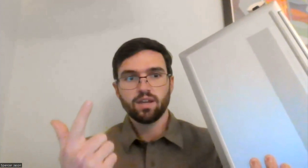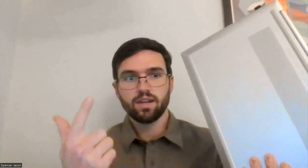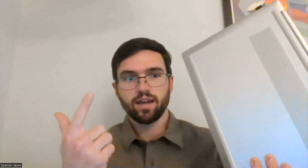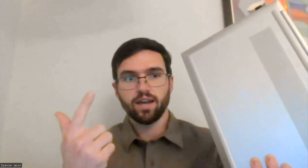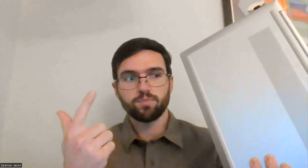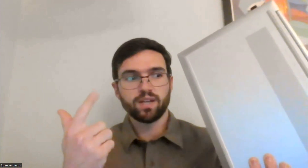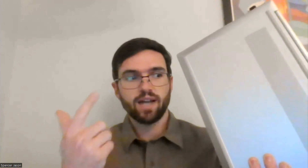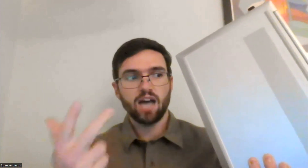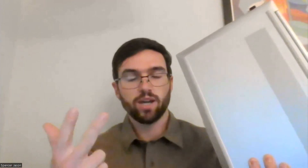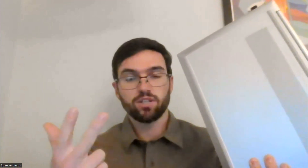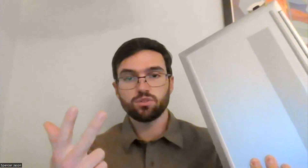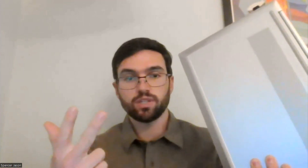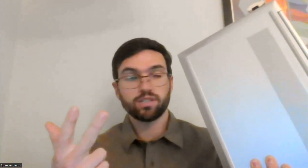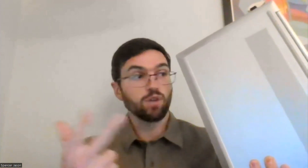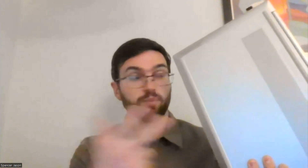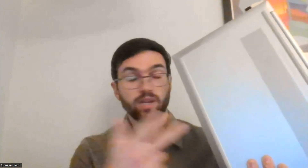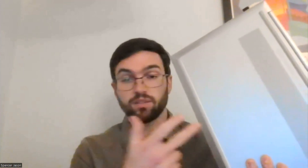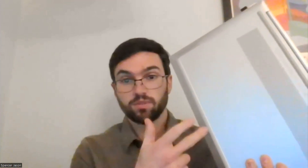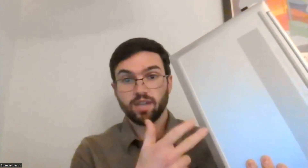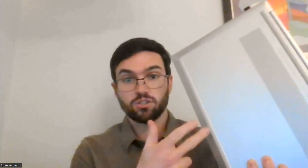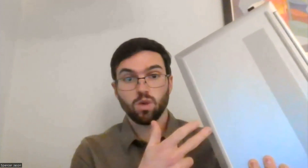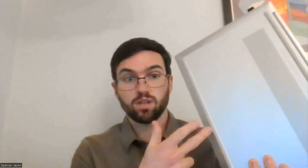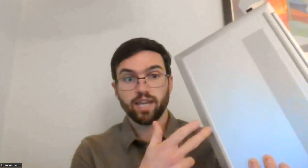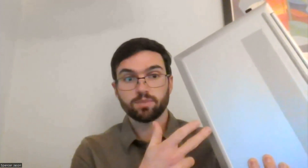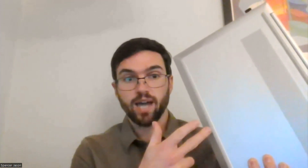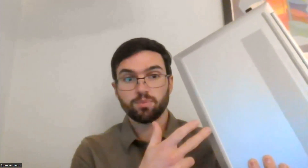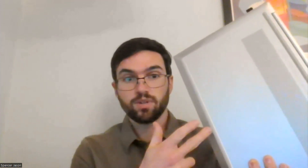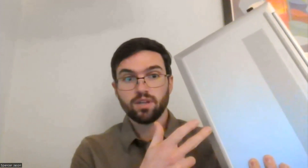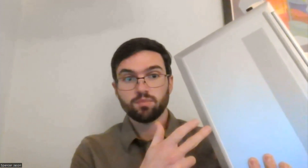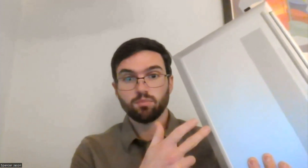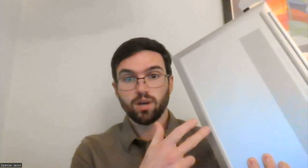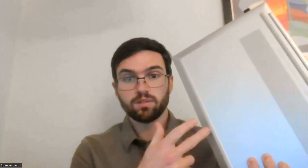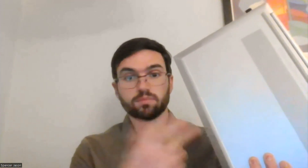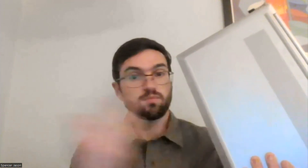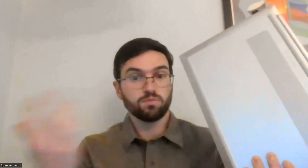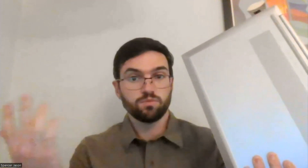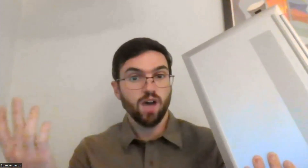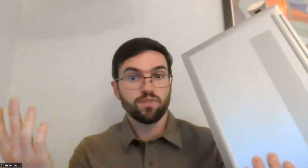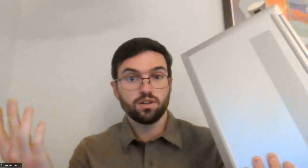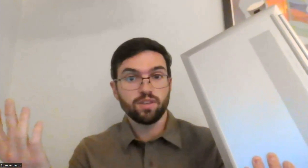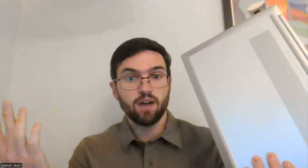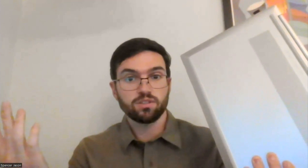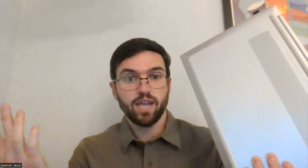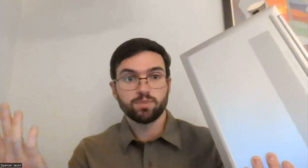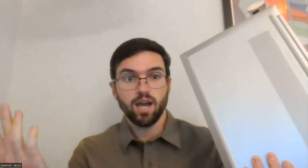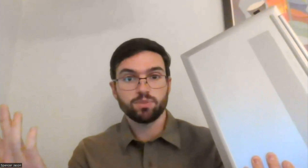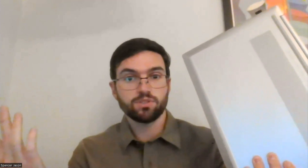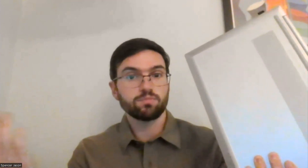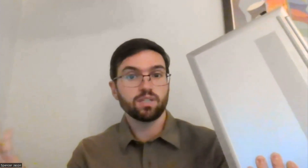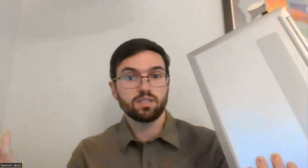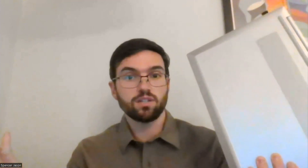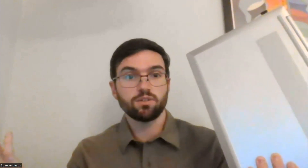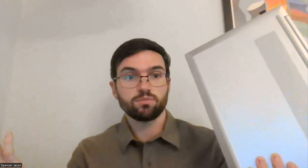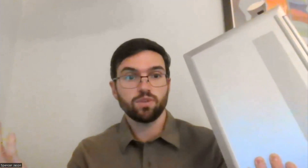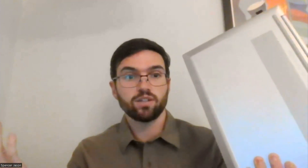required? And then how do I do this? How do I make not just one laptop, but 500,000 laptops in a year, right?